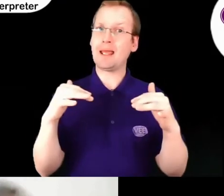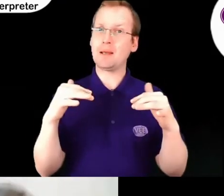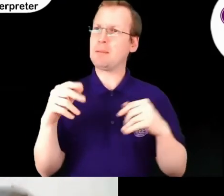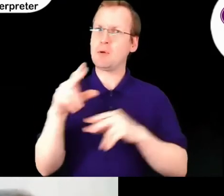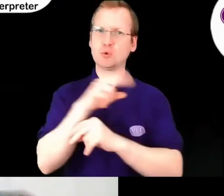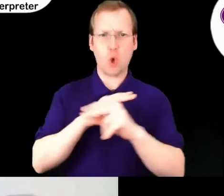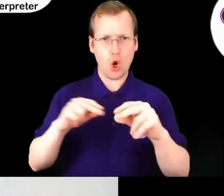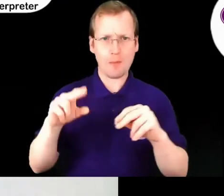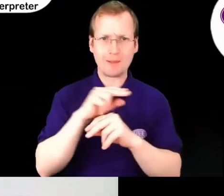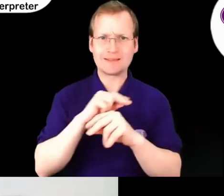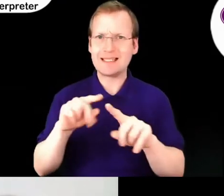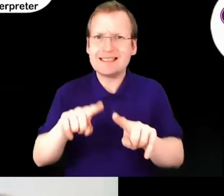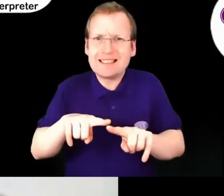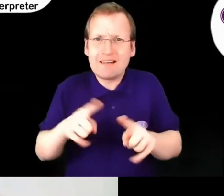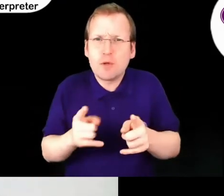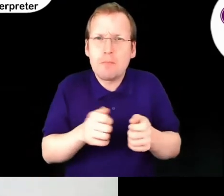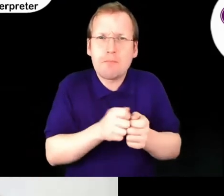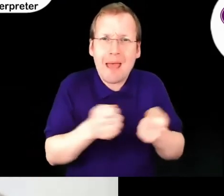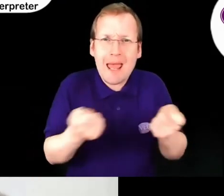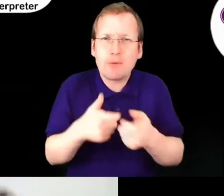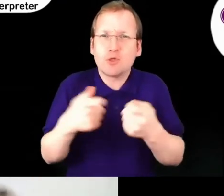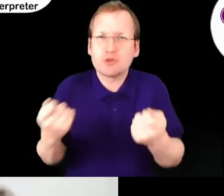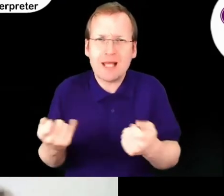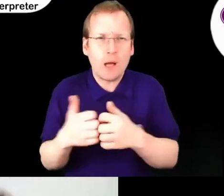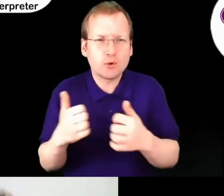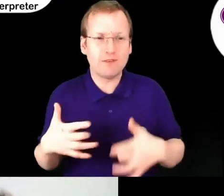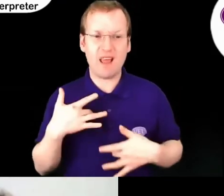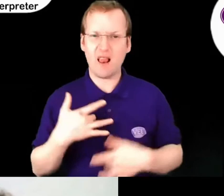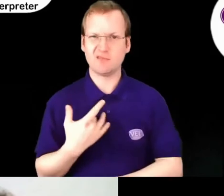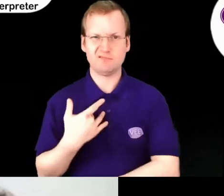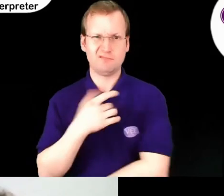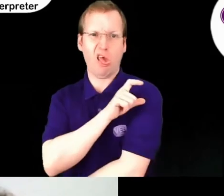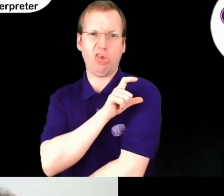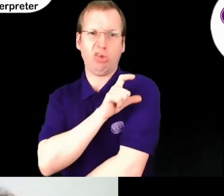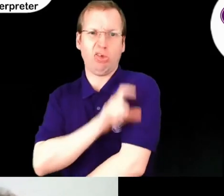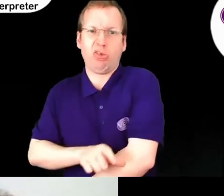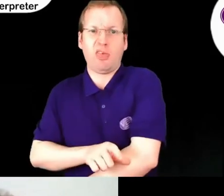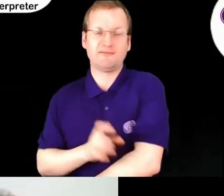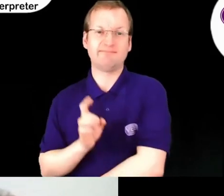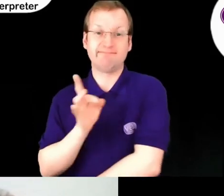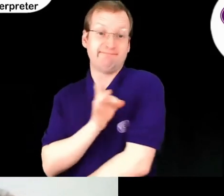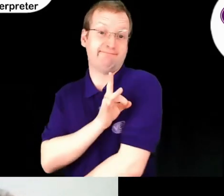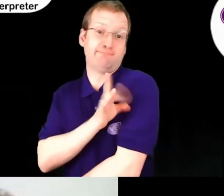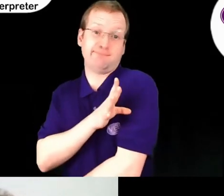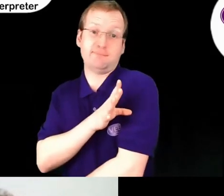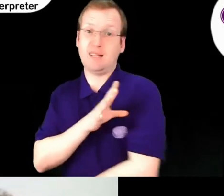in various papers and so on? It didn't make a bit of difference. I never noticed it.